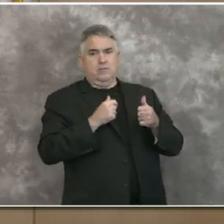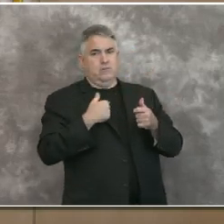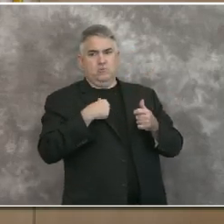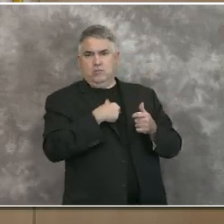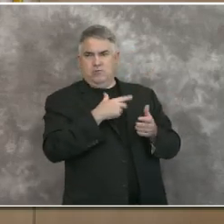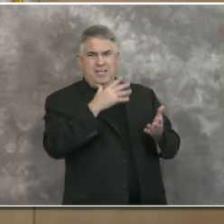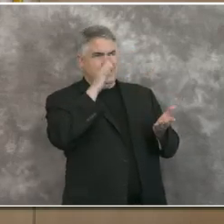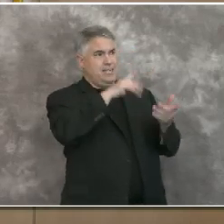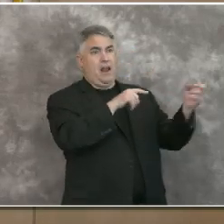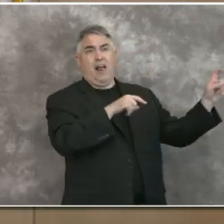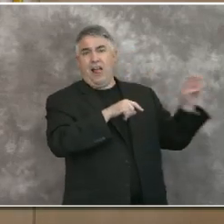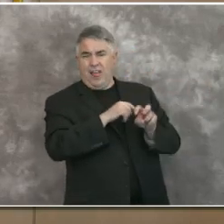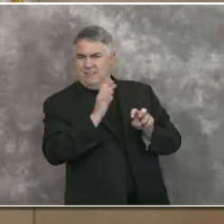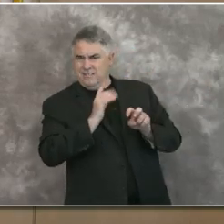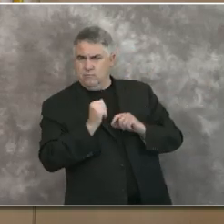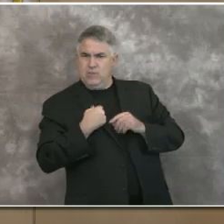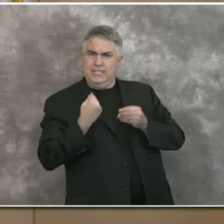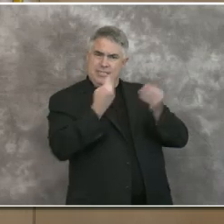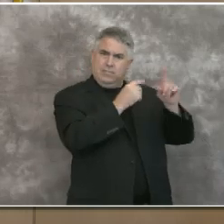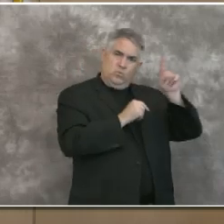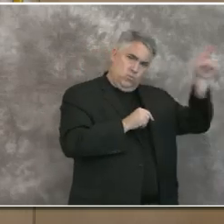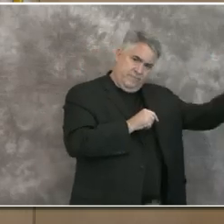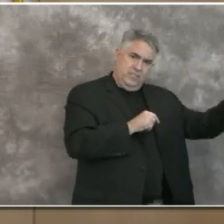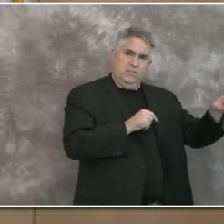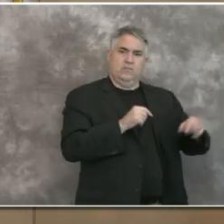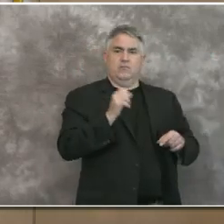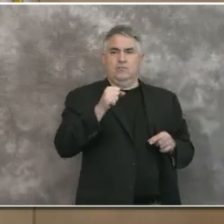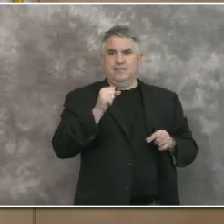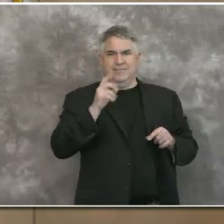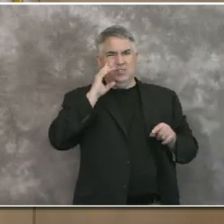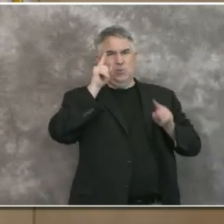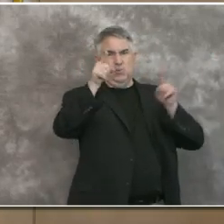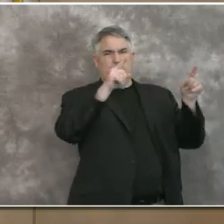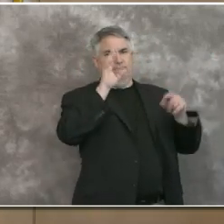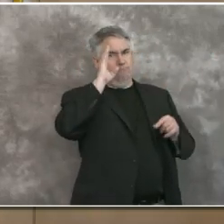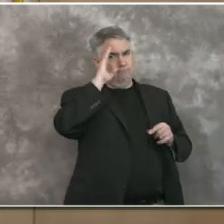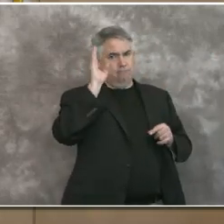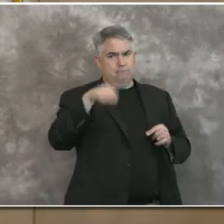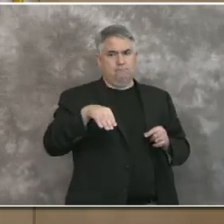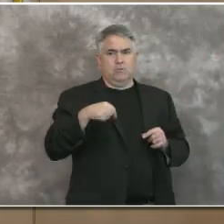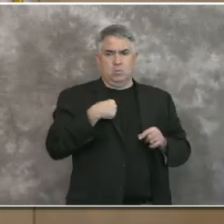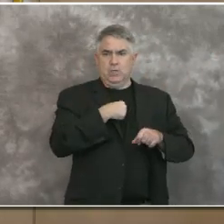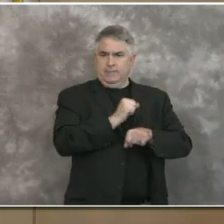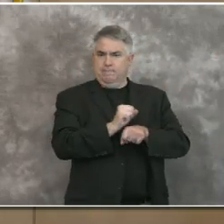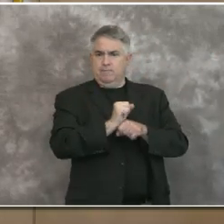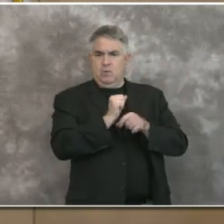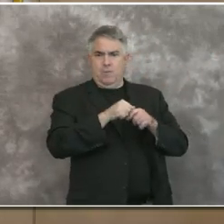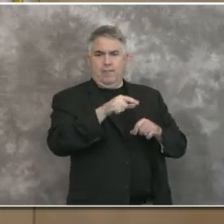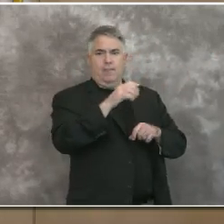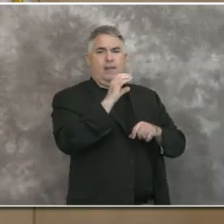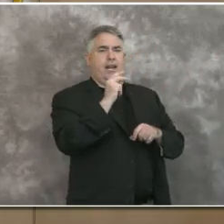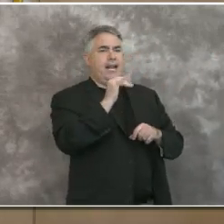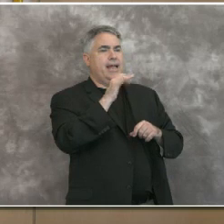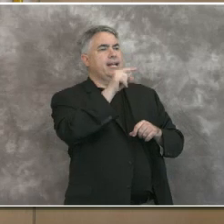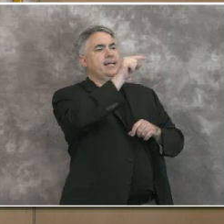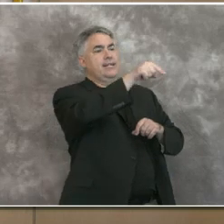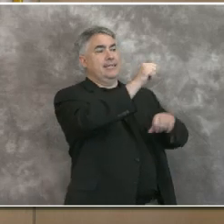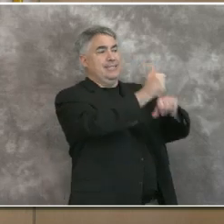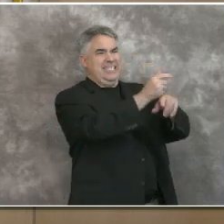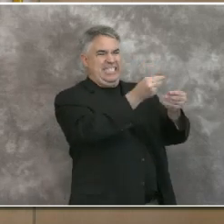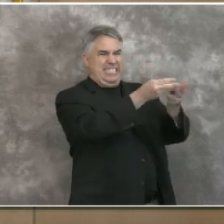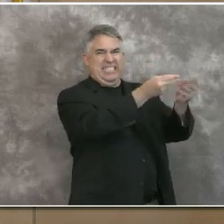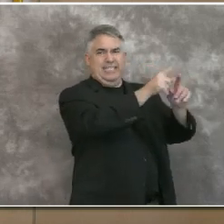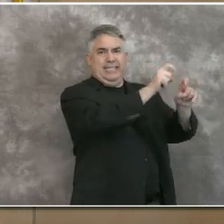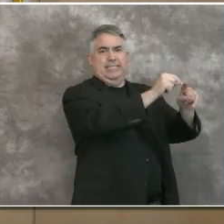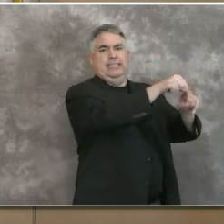So for our backcountry area, we've been working with some of the clinics currently. The closest one right now for